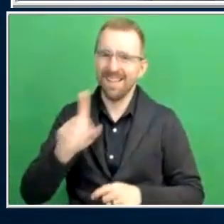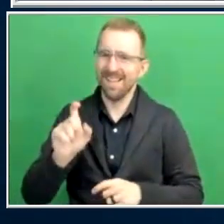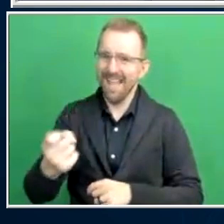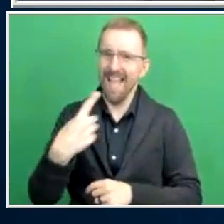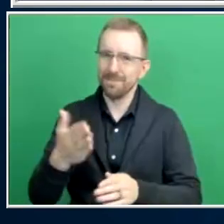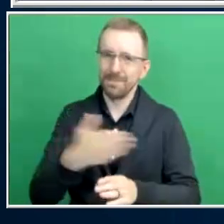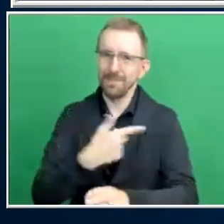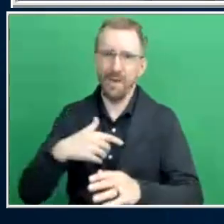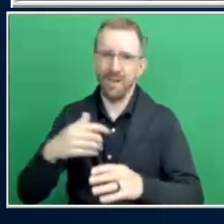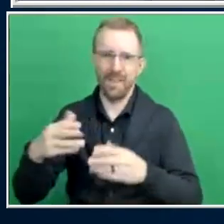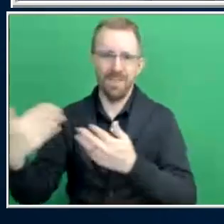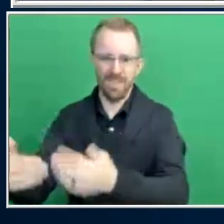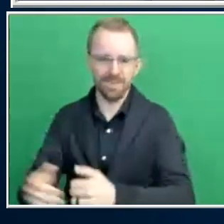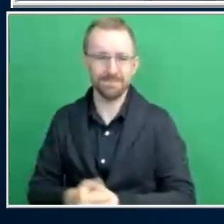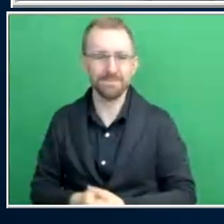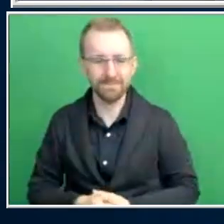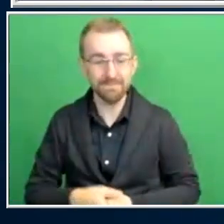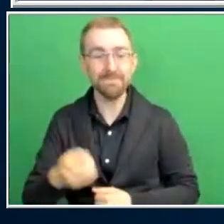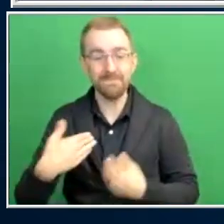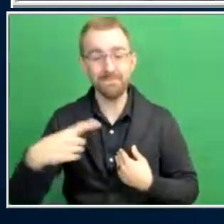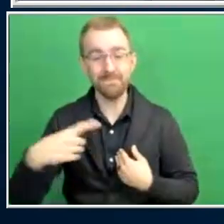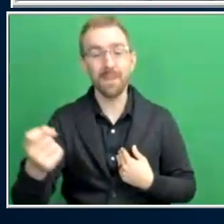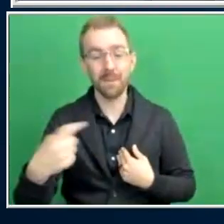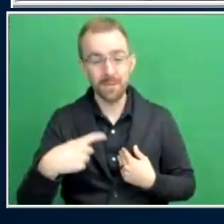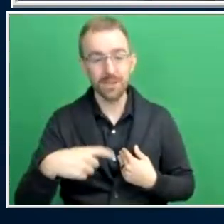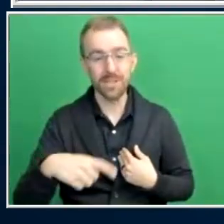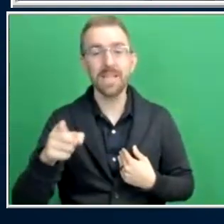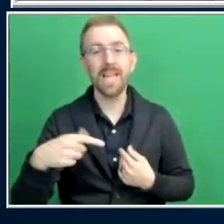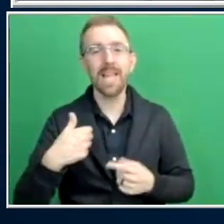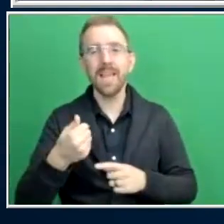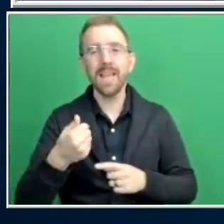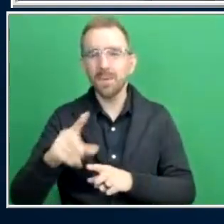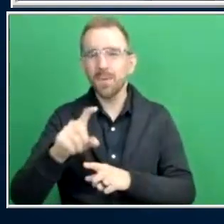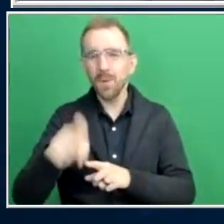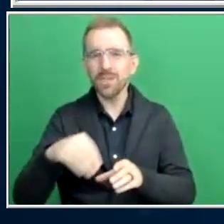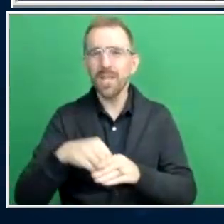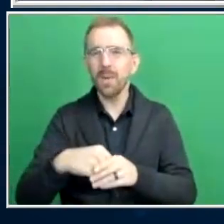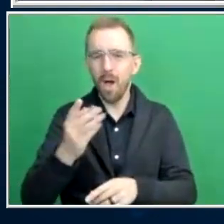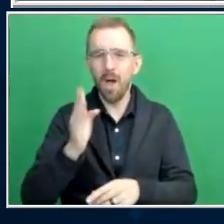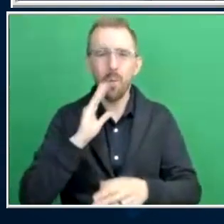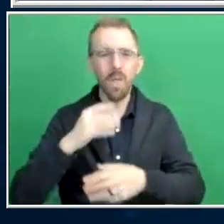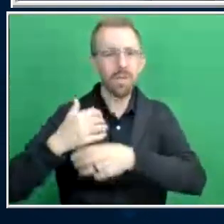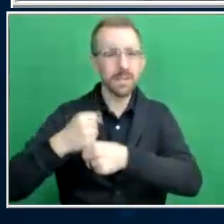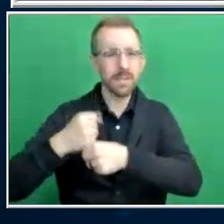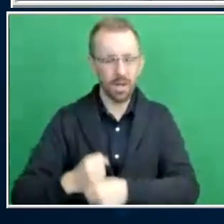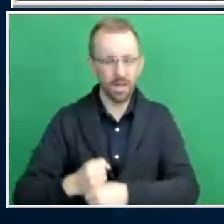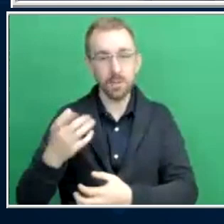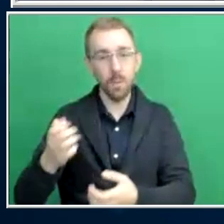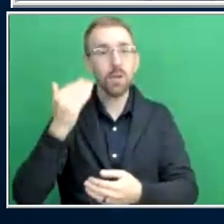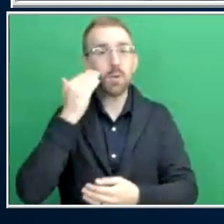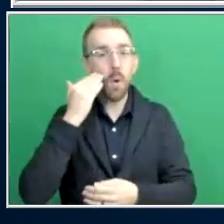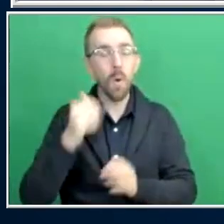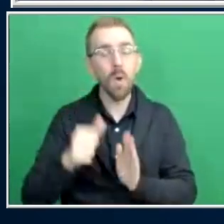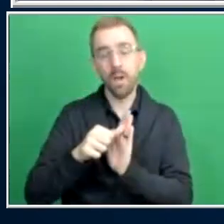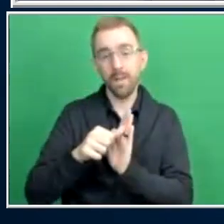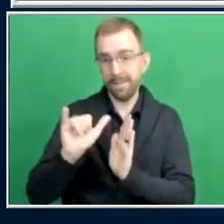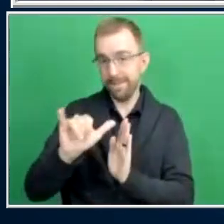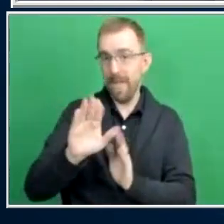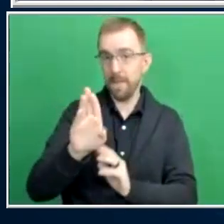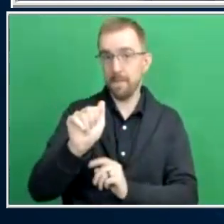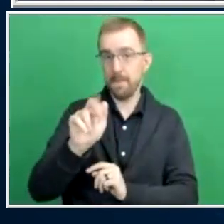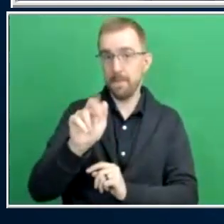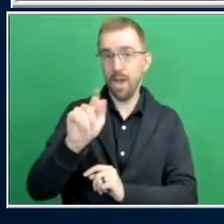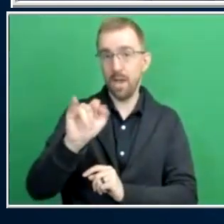right, Yen Liang has a question, and he has a couple questions in one, so I'm going to summarize. He wants to know if bariatric surgery